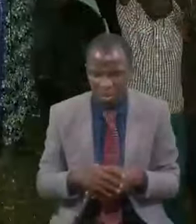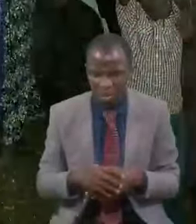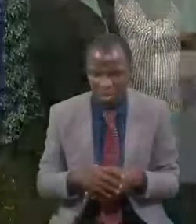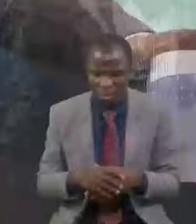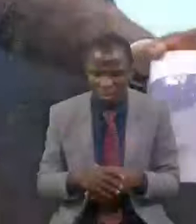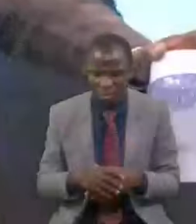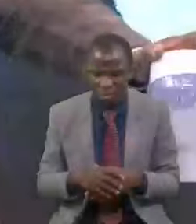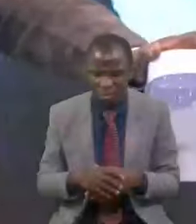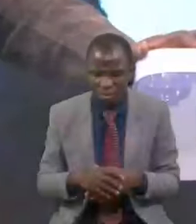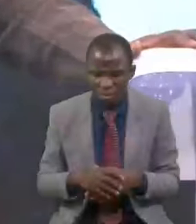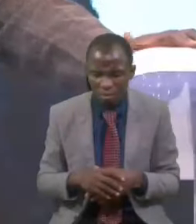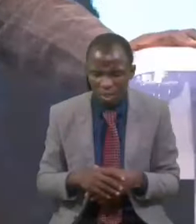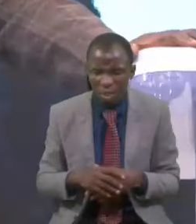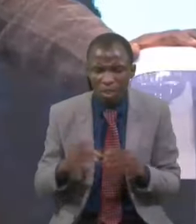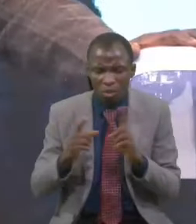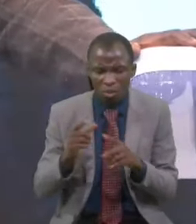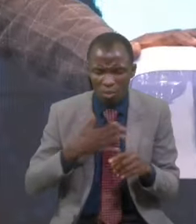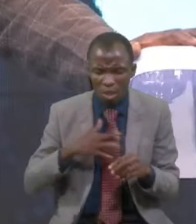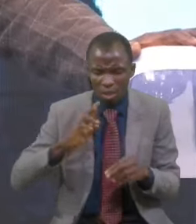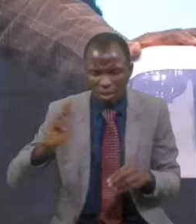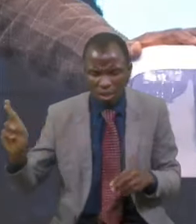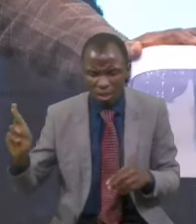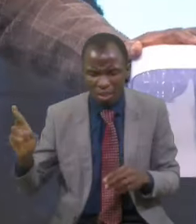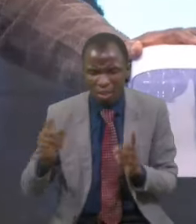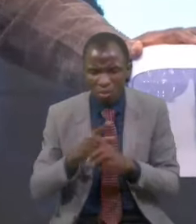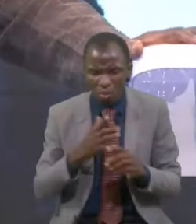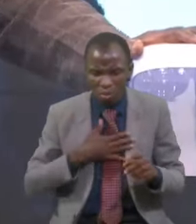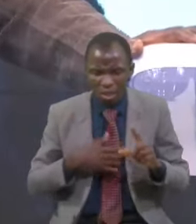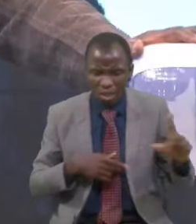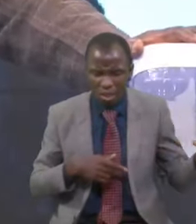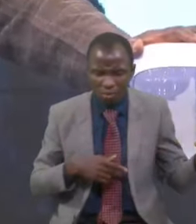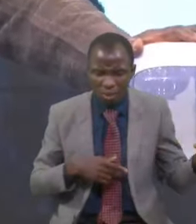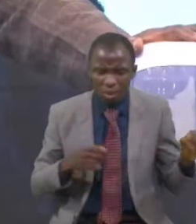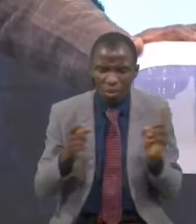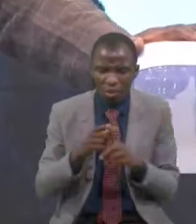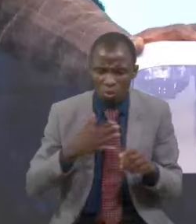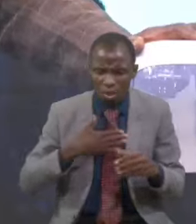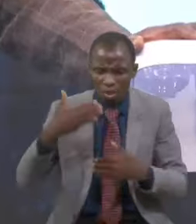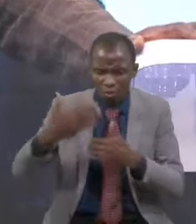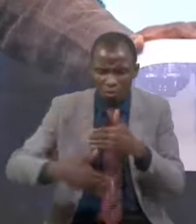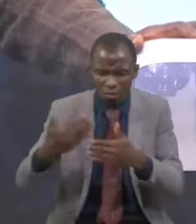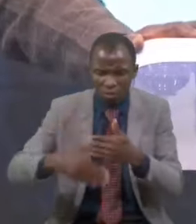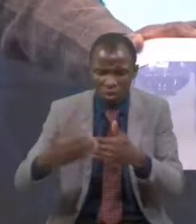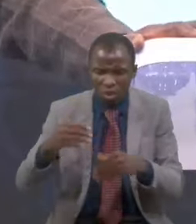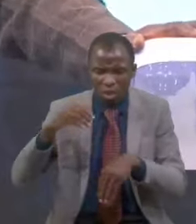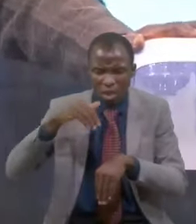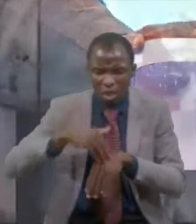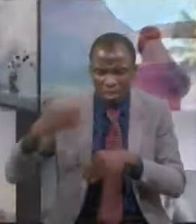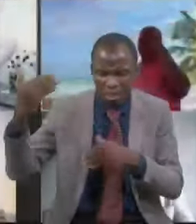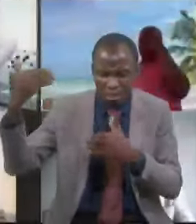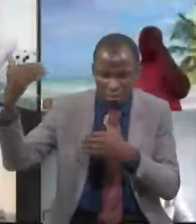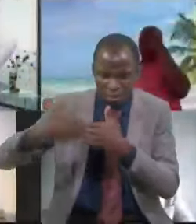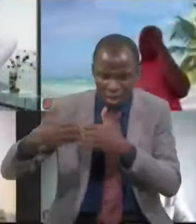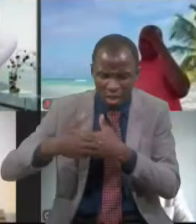To my right, to my left, to my front, at the back,